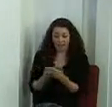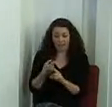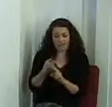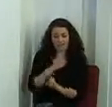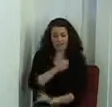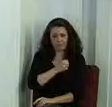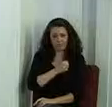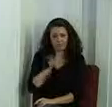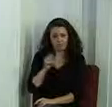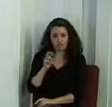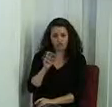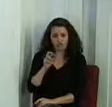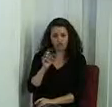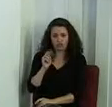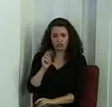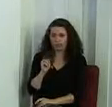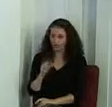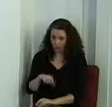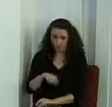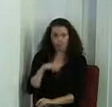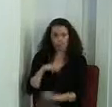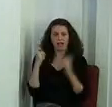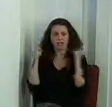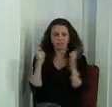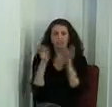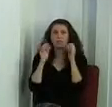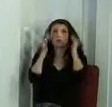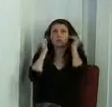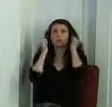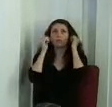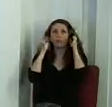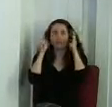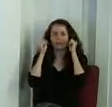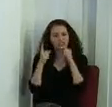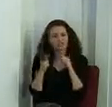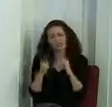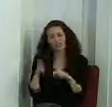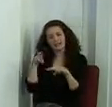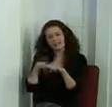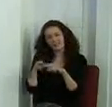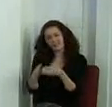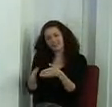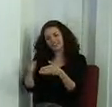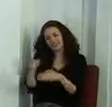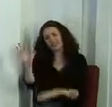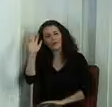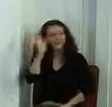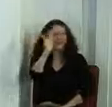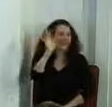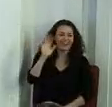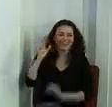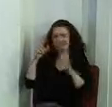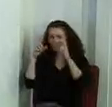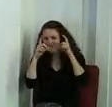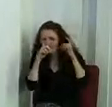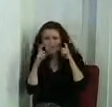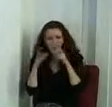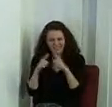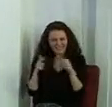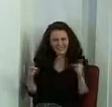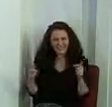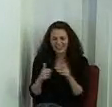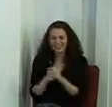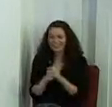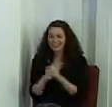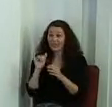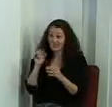their annual Pride festival, and it was just wonderful to be able to just sat on the side of the road and wave at folks and take pictures and all those sorts of things.